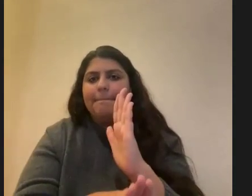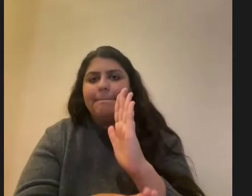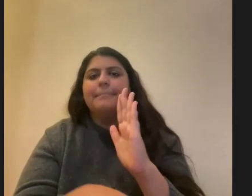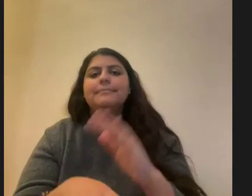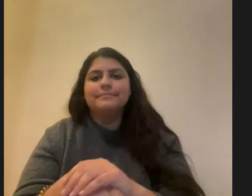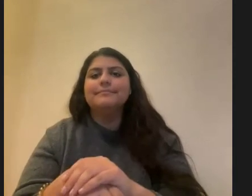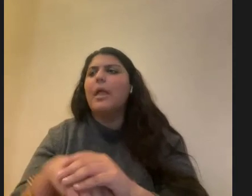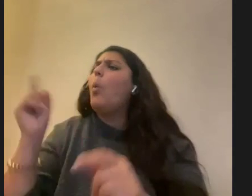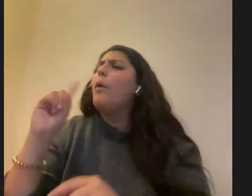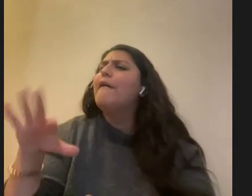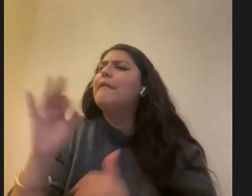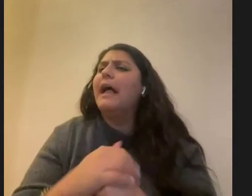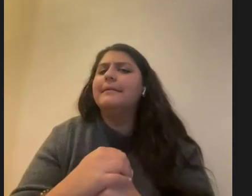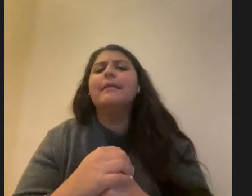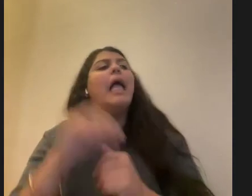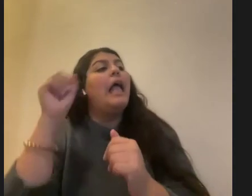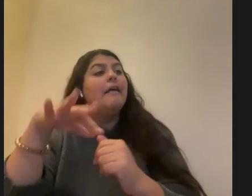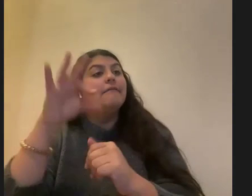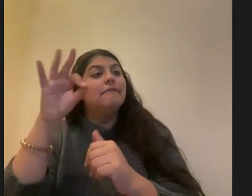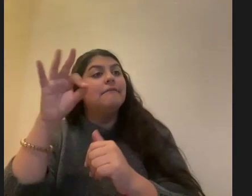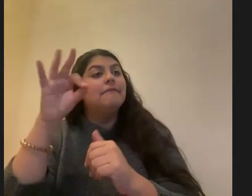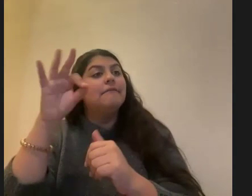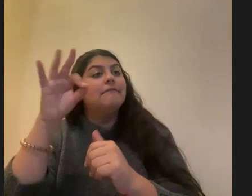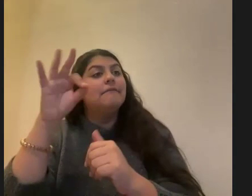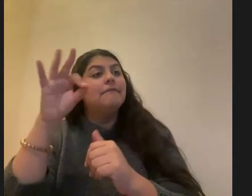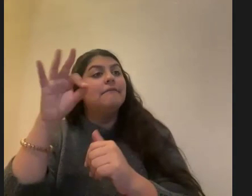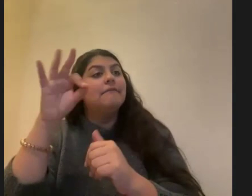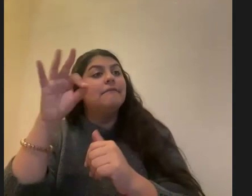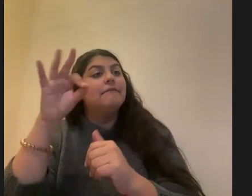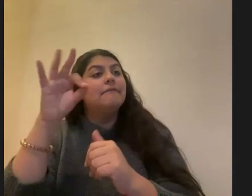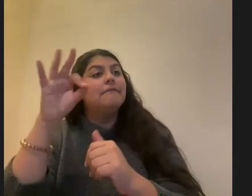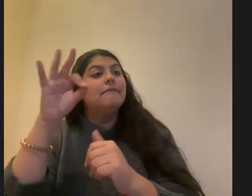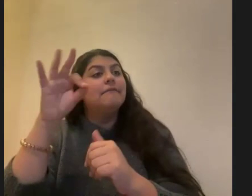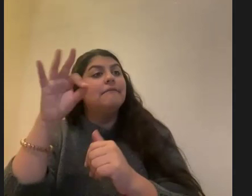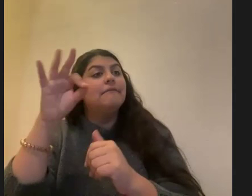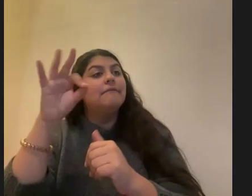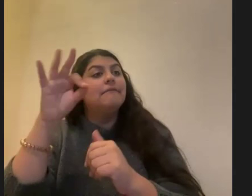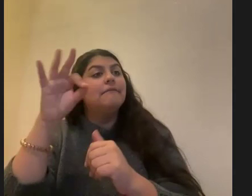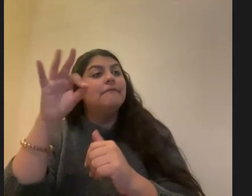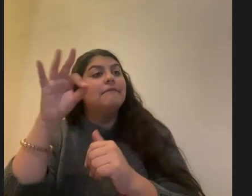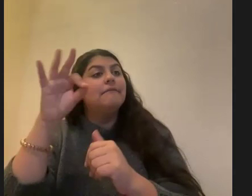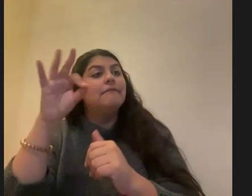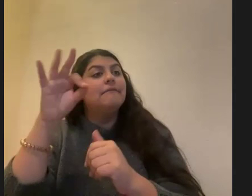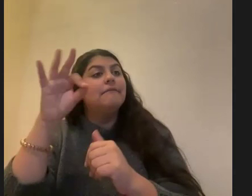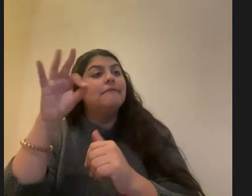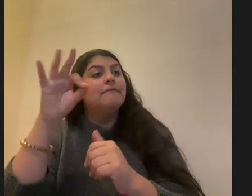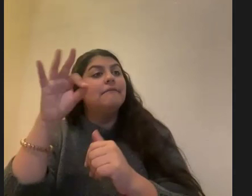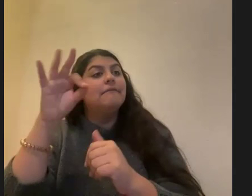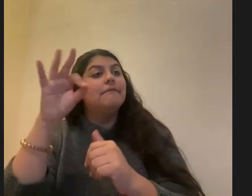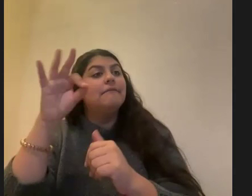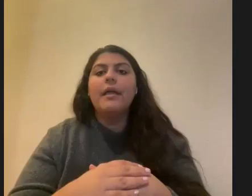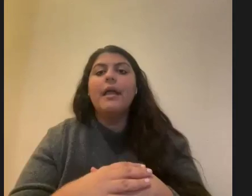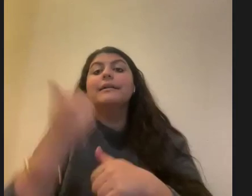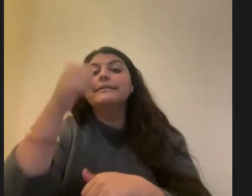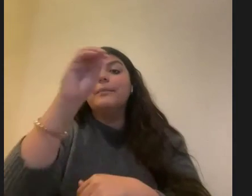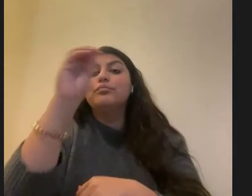and find that? you can find them at megmindlin.com. I can put it in the chat. That'd be great. And